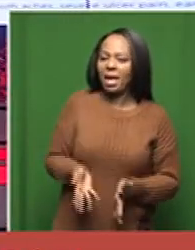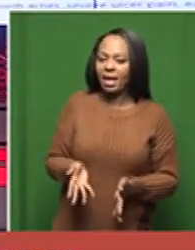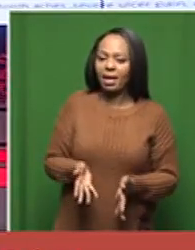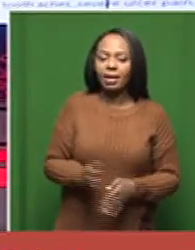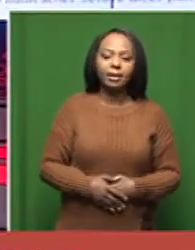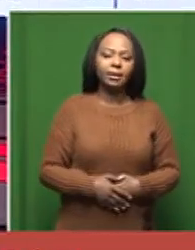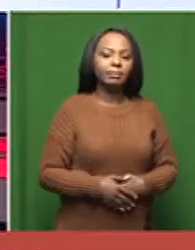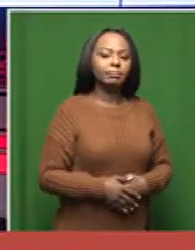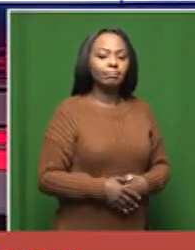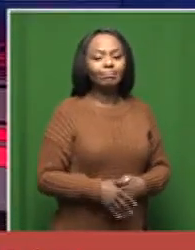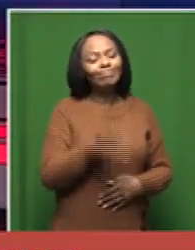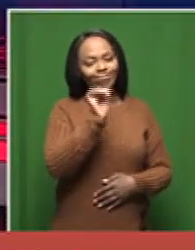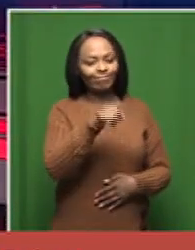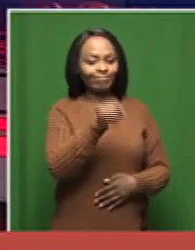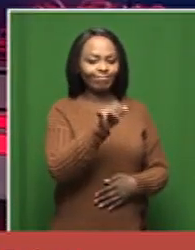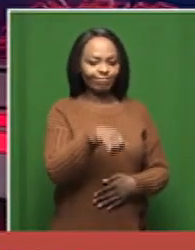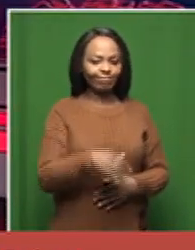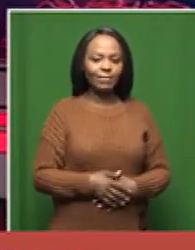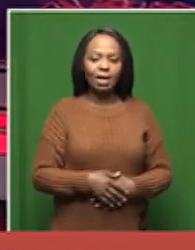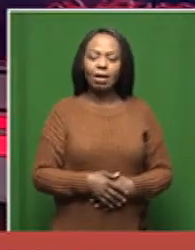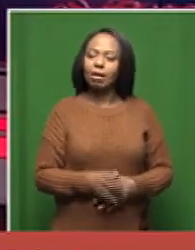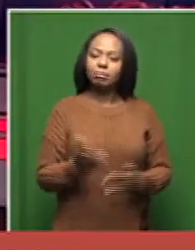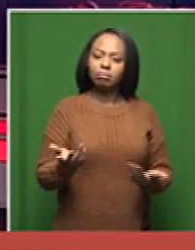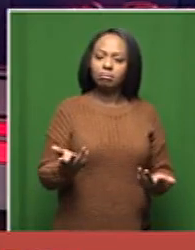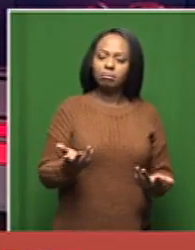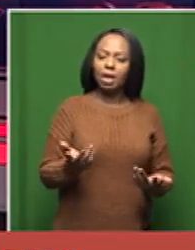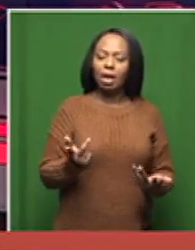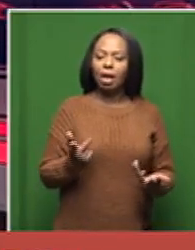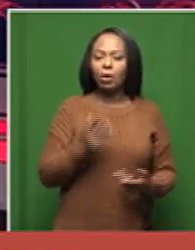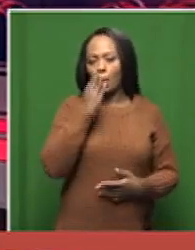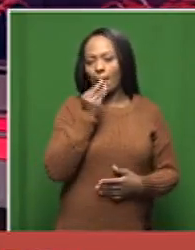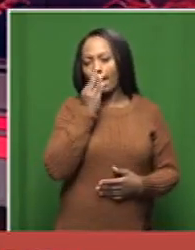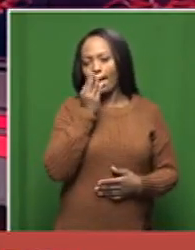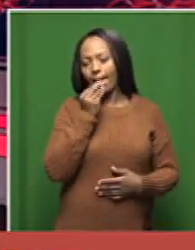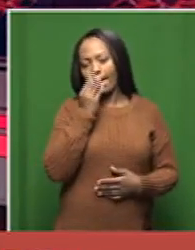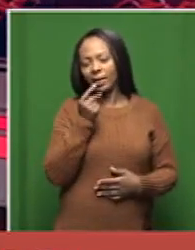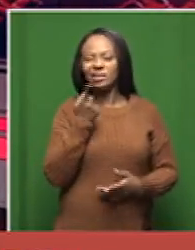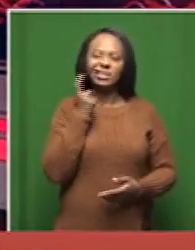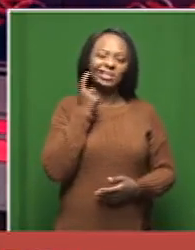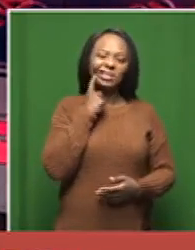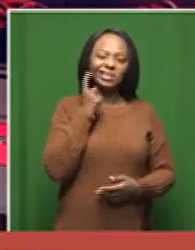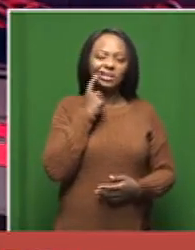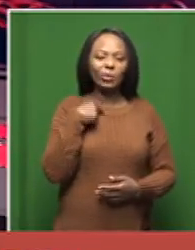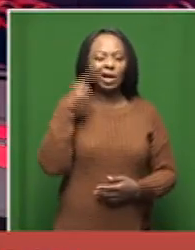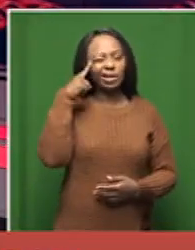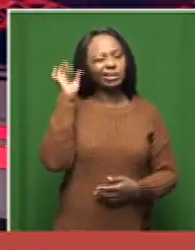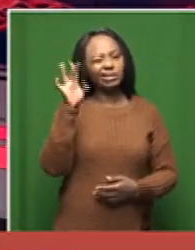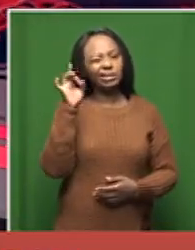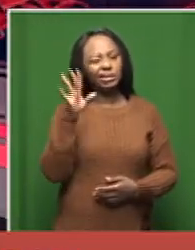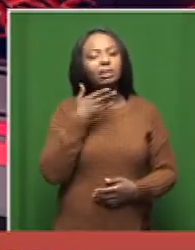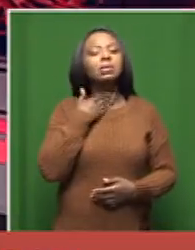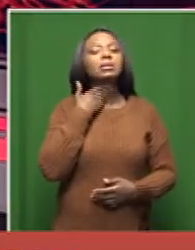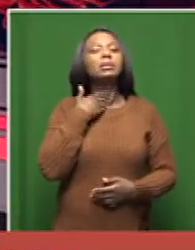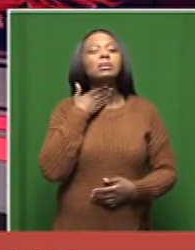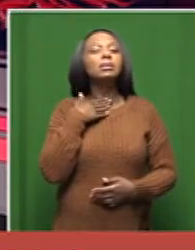Yes, it absolutely. And, you know, at least flu is a little easier because there's not much in the nose. It's a severe headache, dry cough,